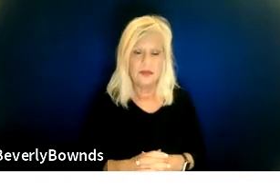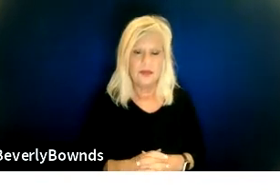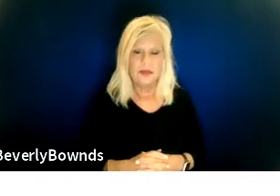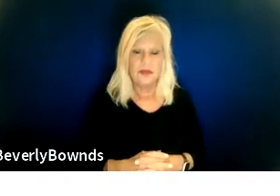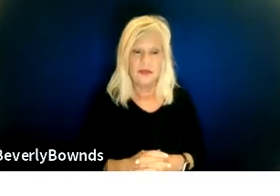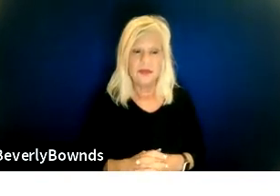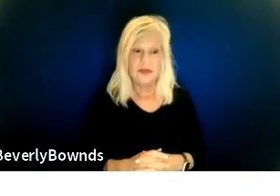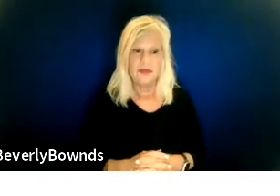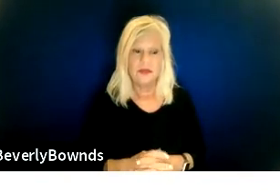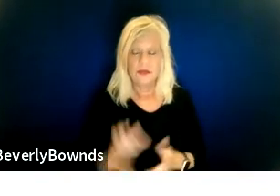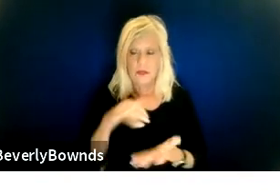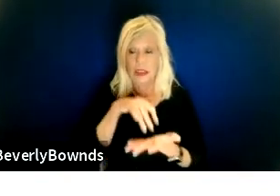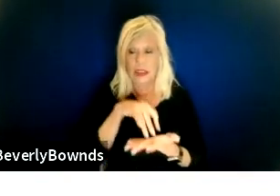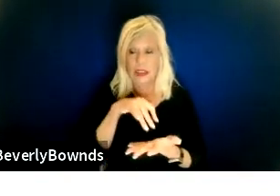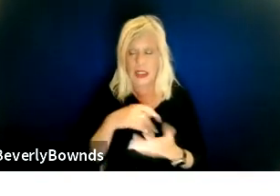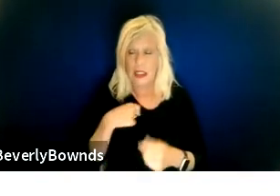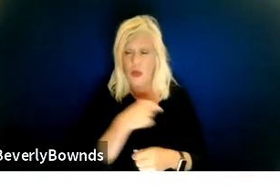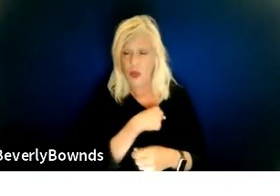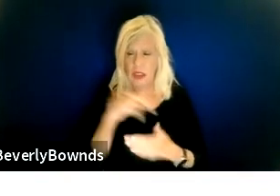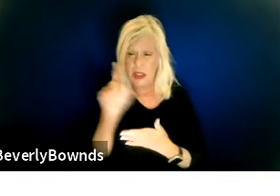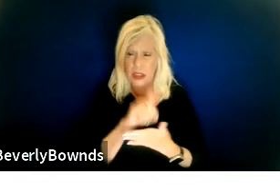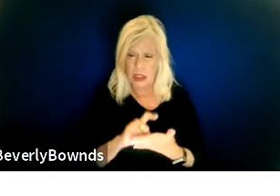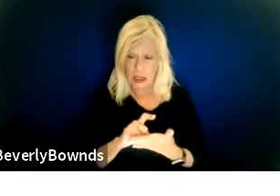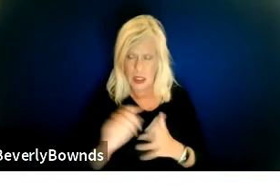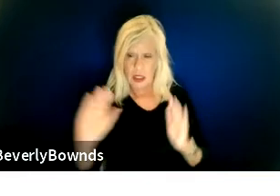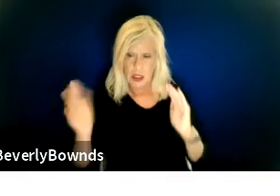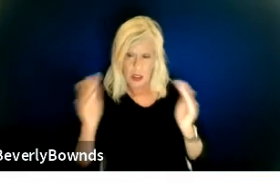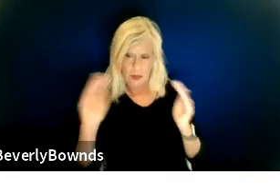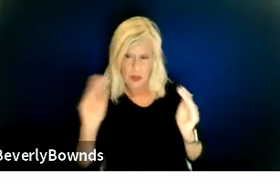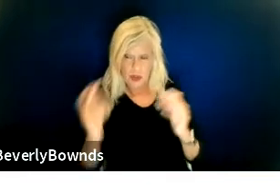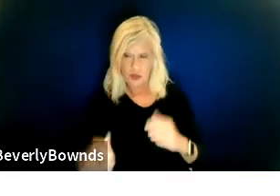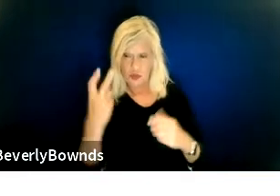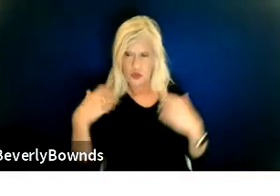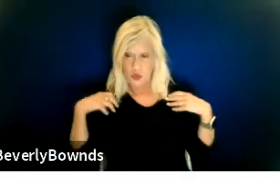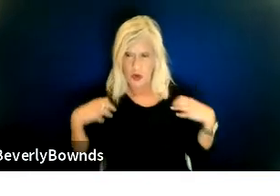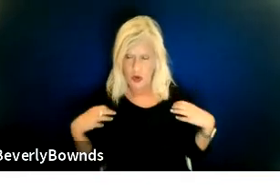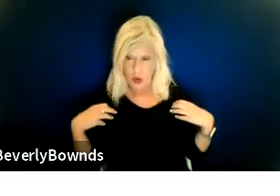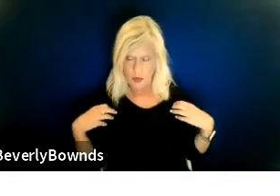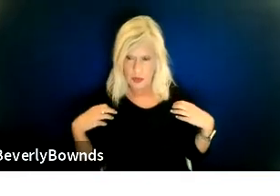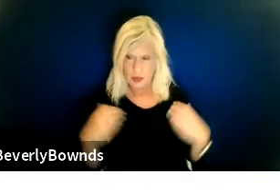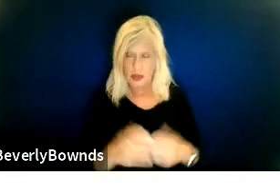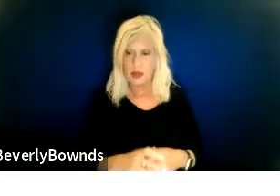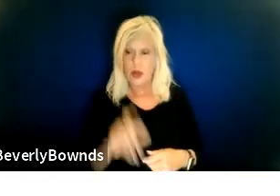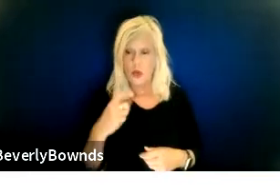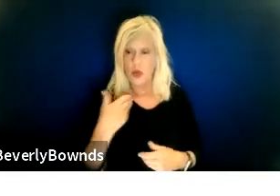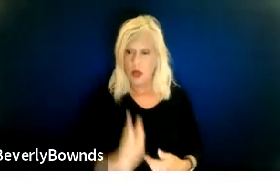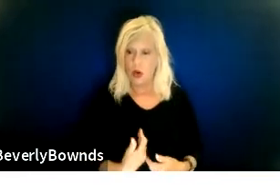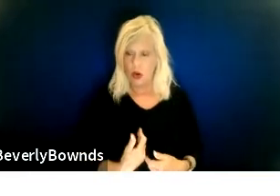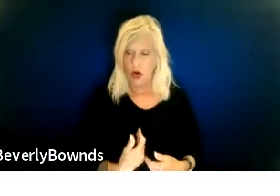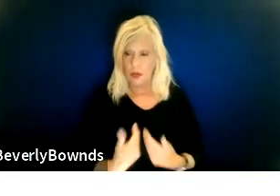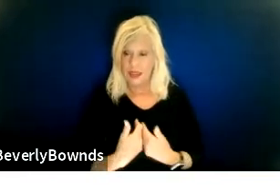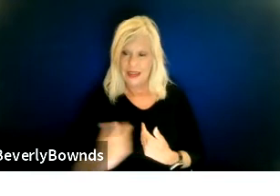So the study that we designed was a comparison of two-armed versus one-arm split crank